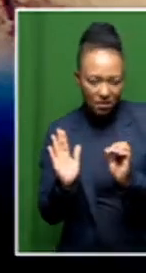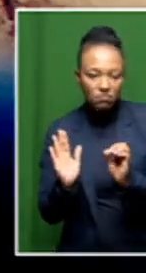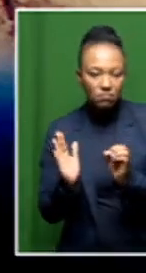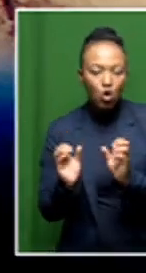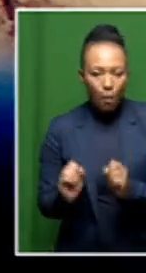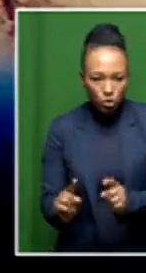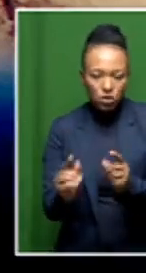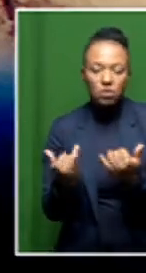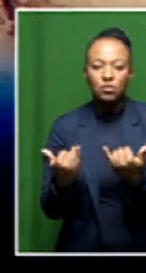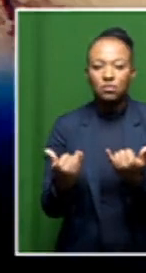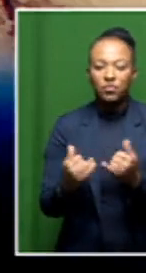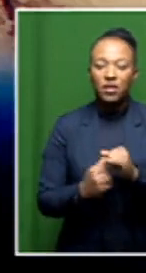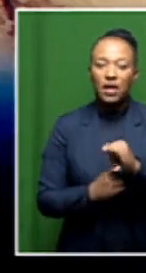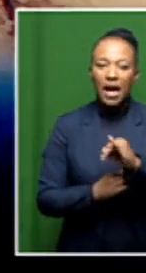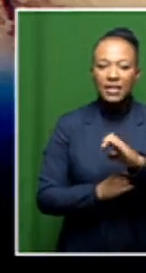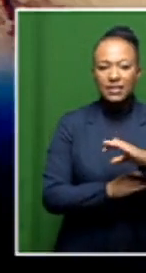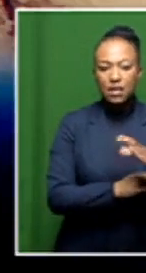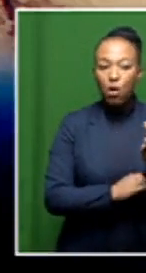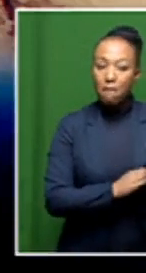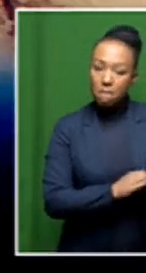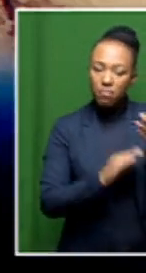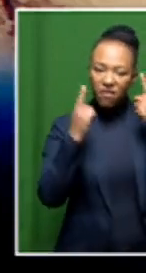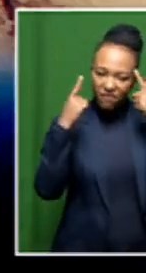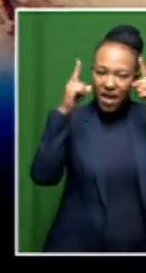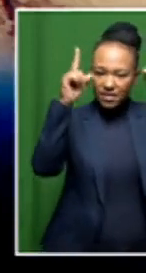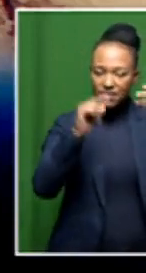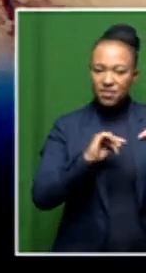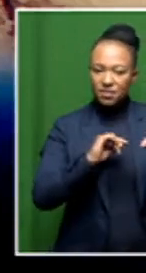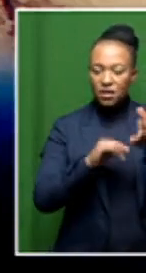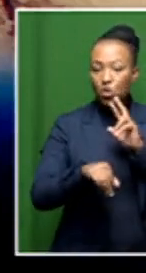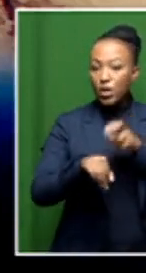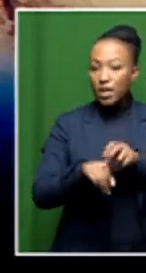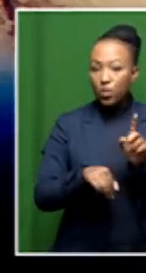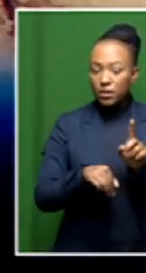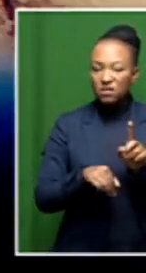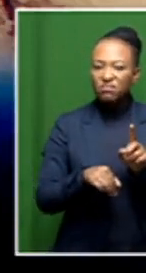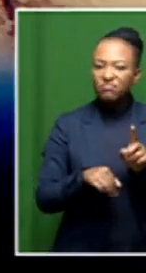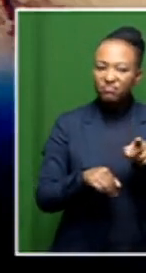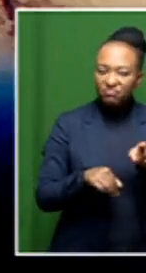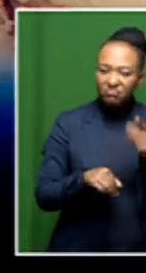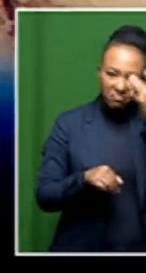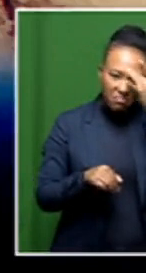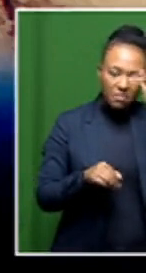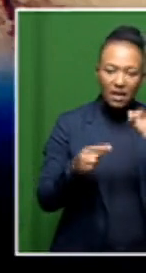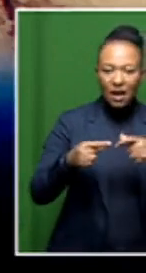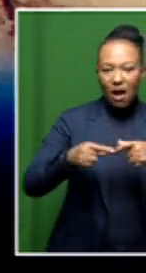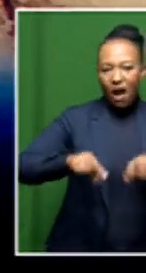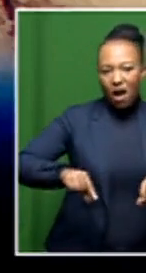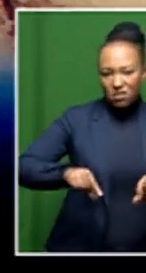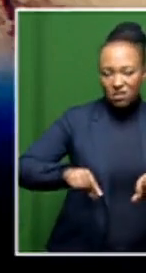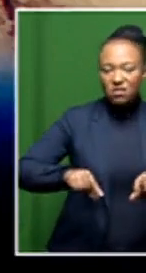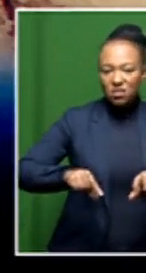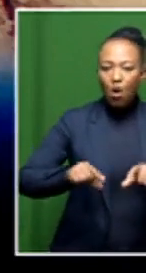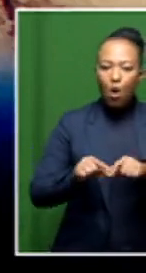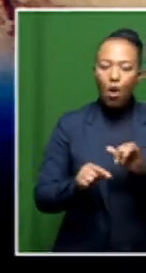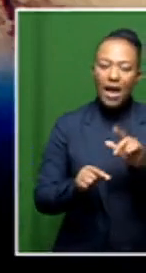opportunity is today. The IEC will be at your facility. All you need is your smart card ID or barcoded ID,